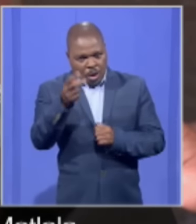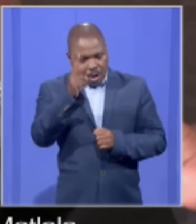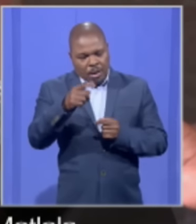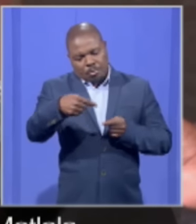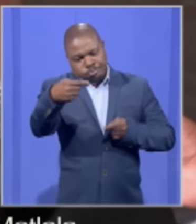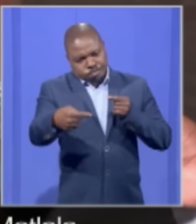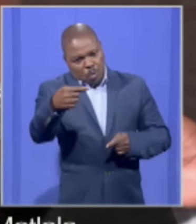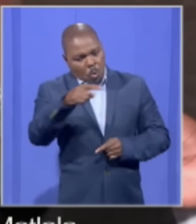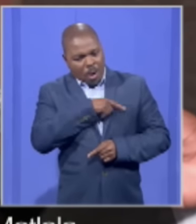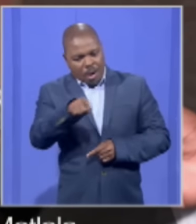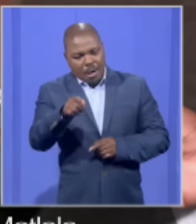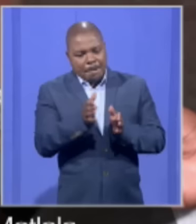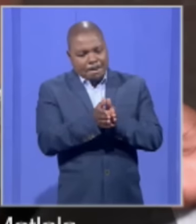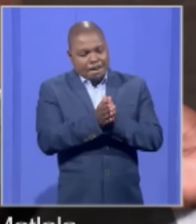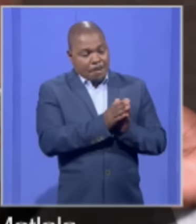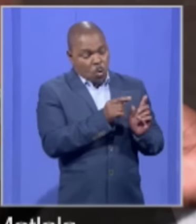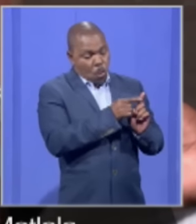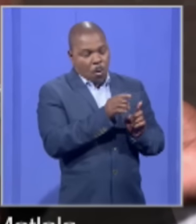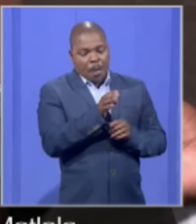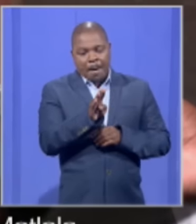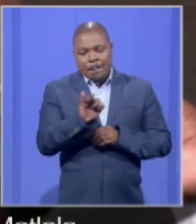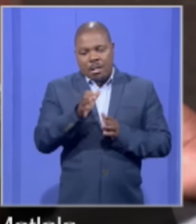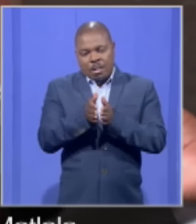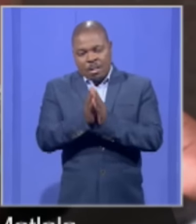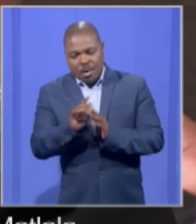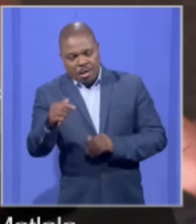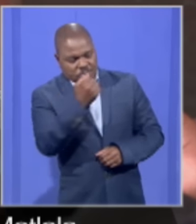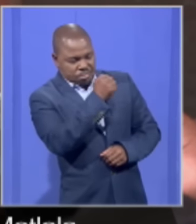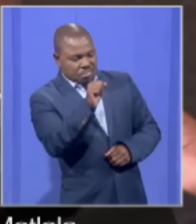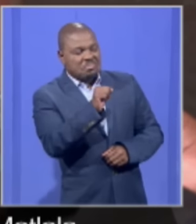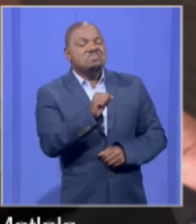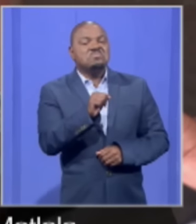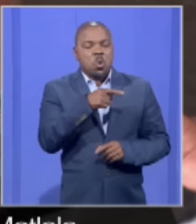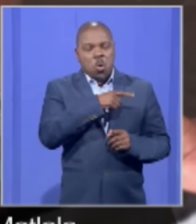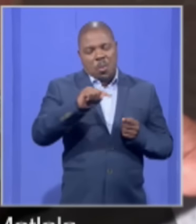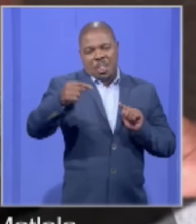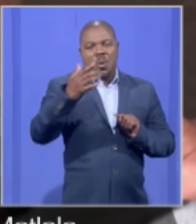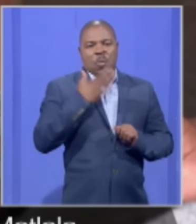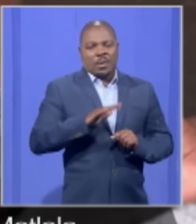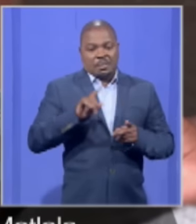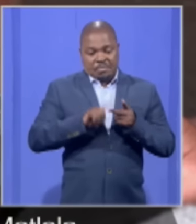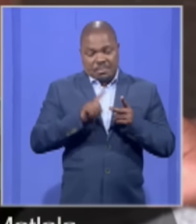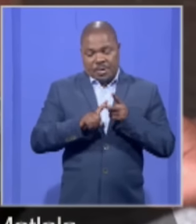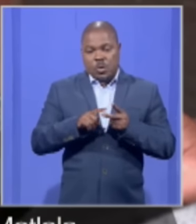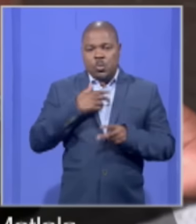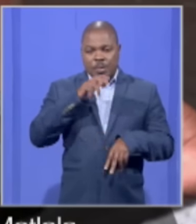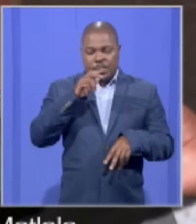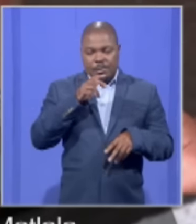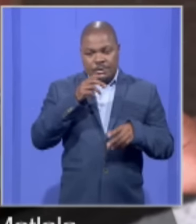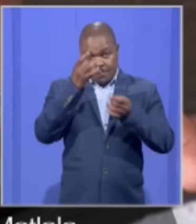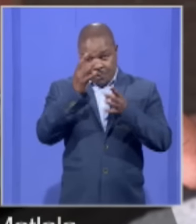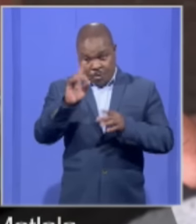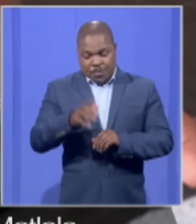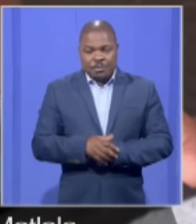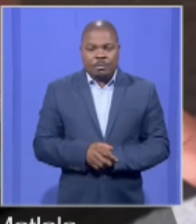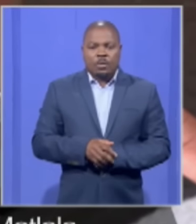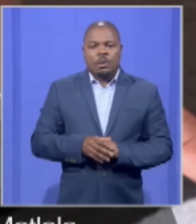bail. And furthermore, as the state, we can indicate that we are in the process of